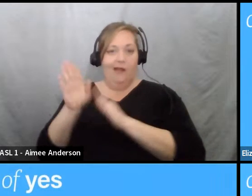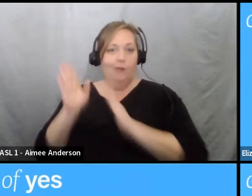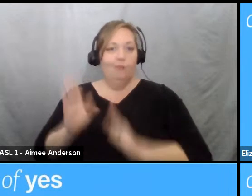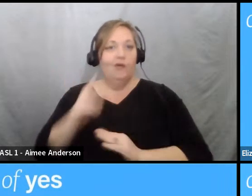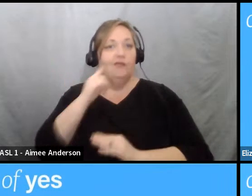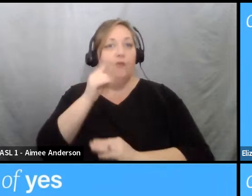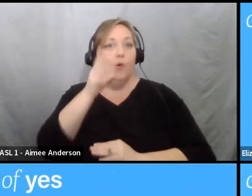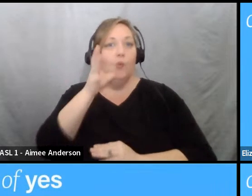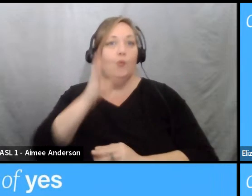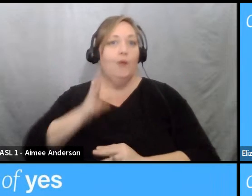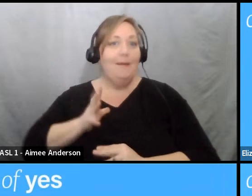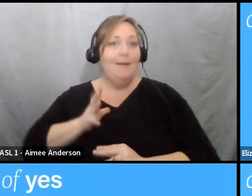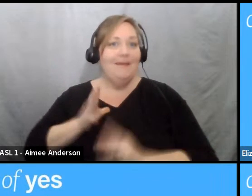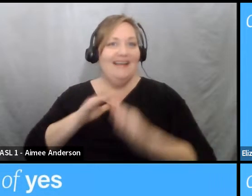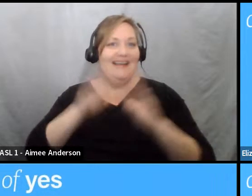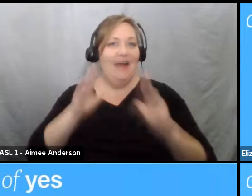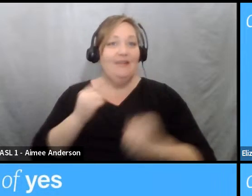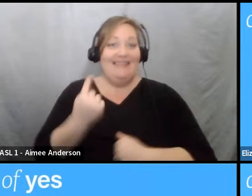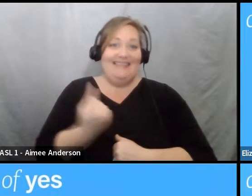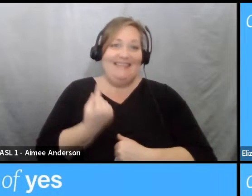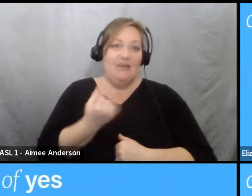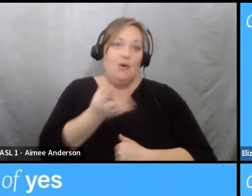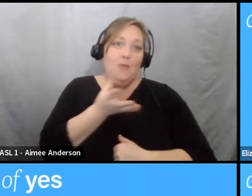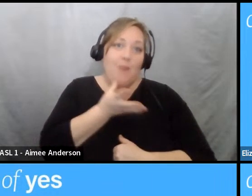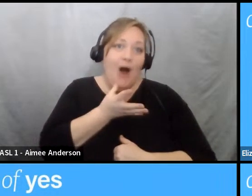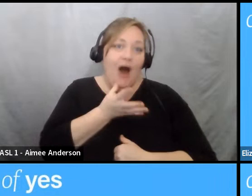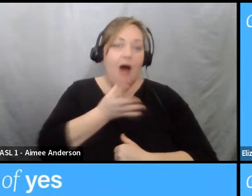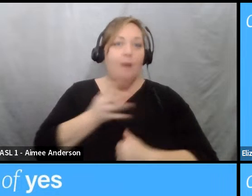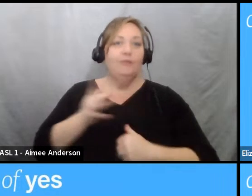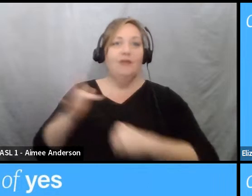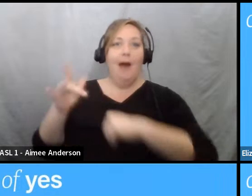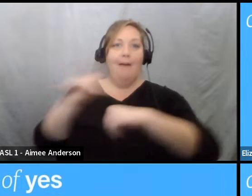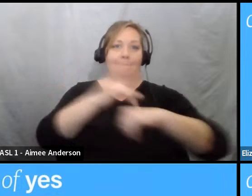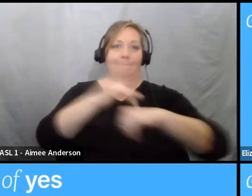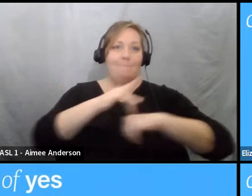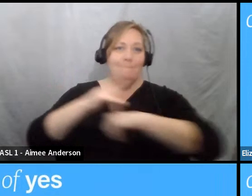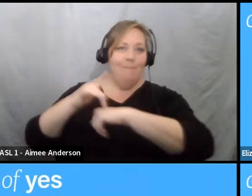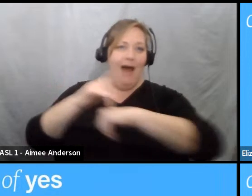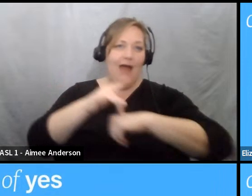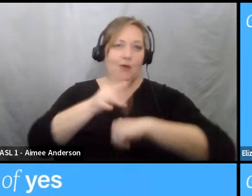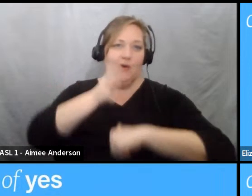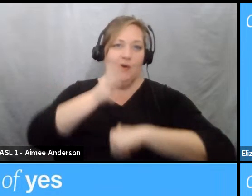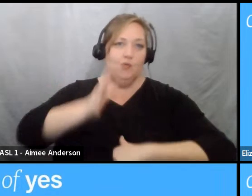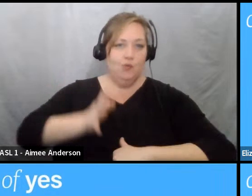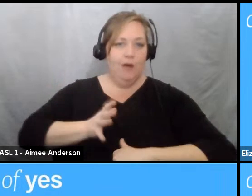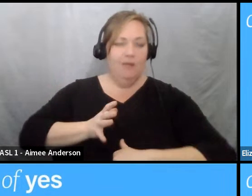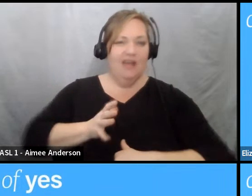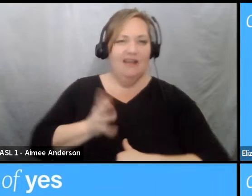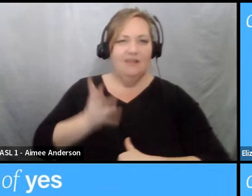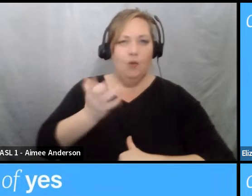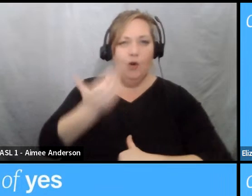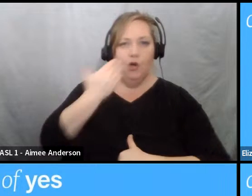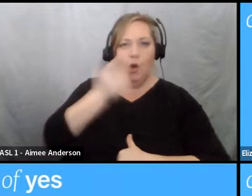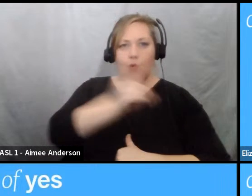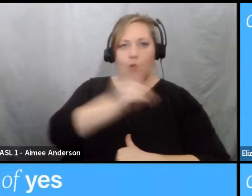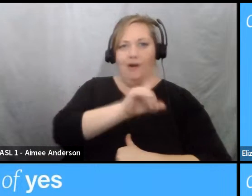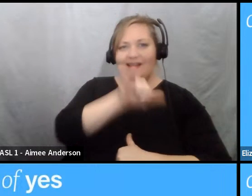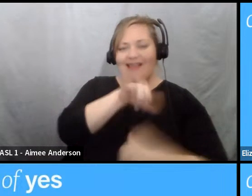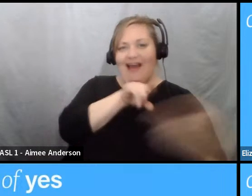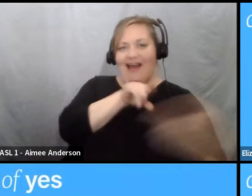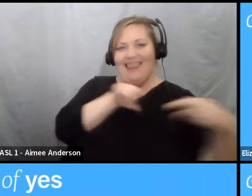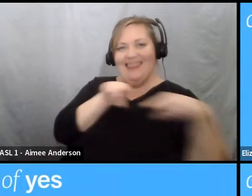in housing, single moms, migrant women, that sort of thing. So I just kind of want to know, where does that align with